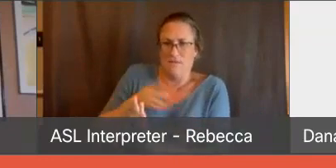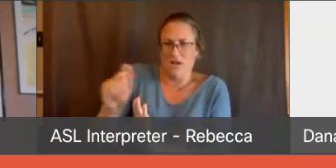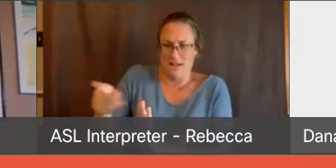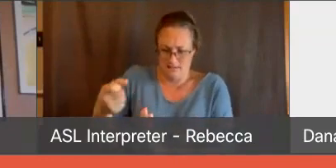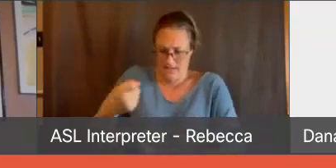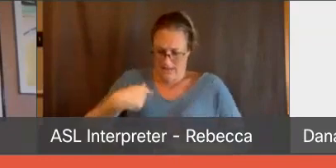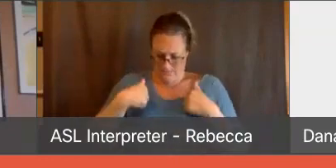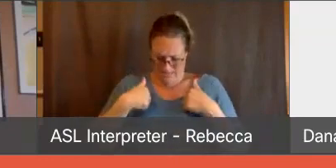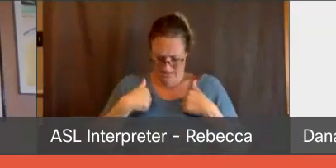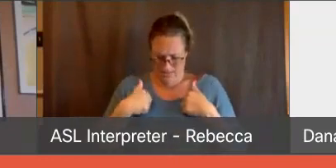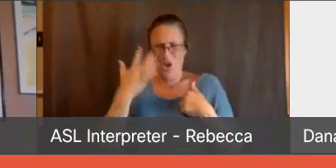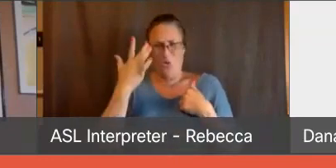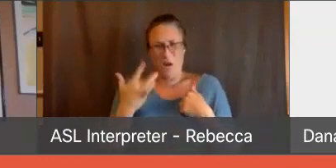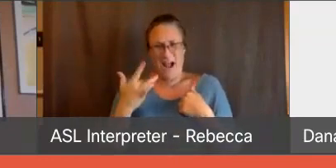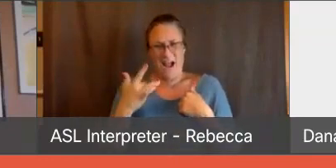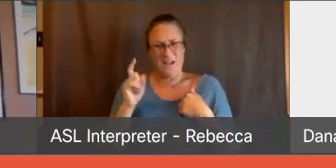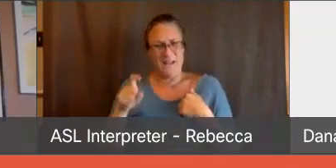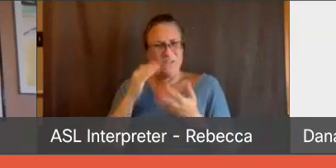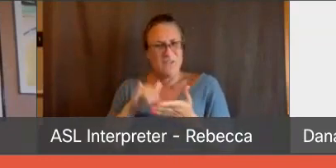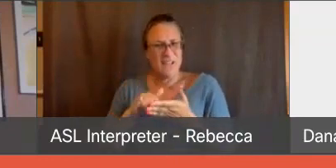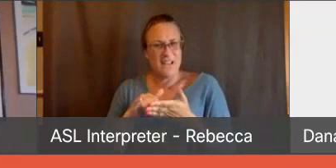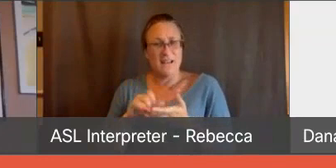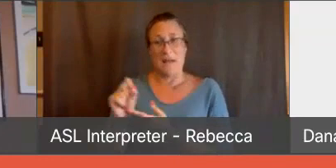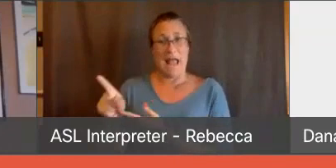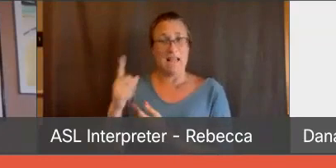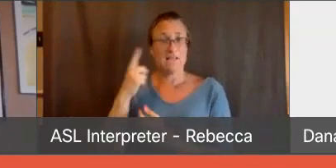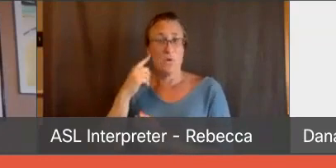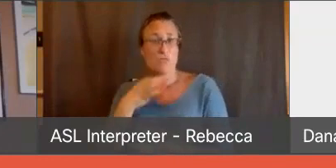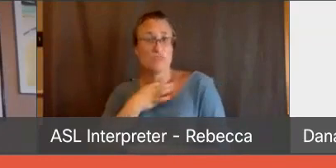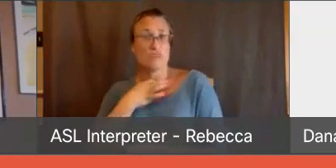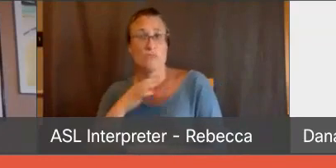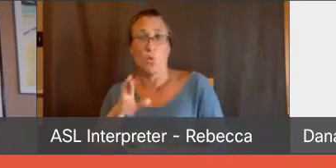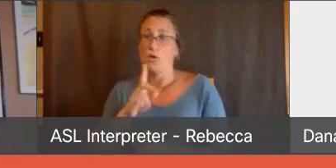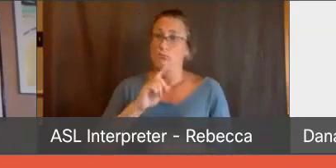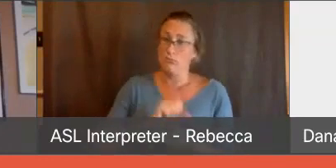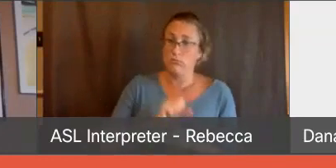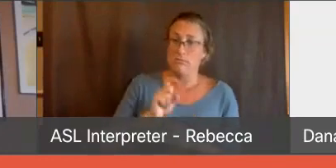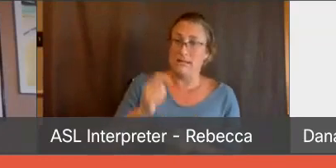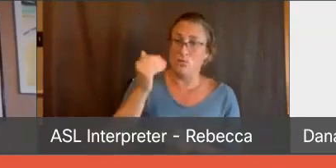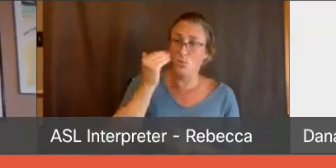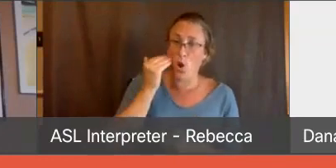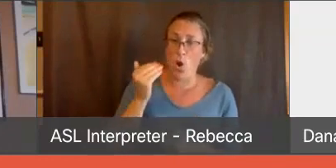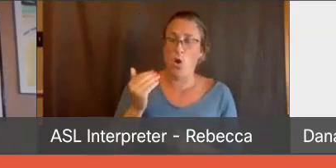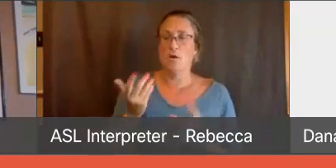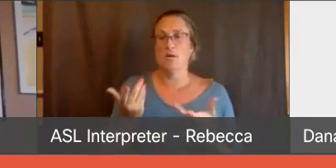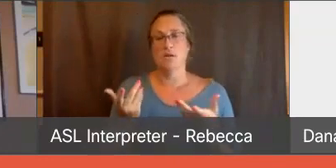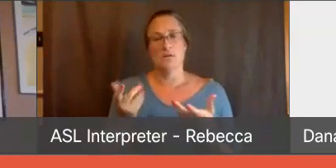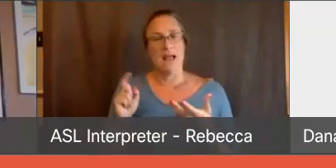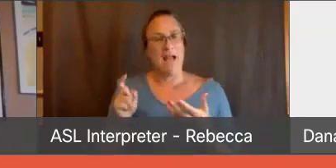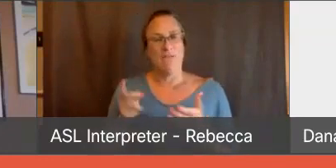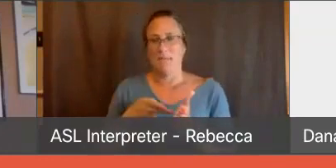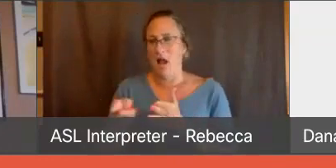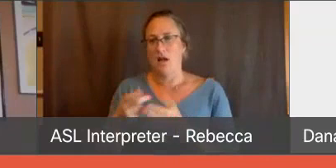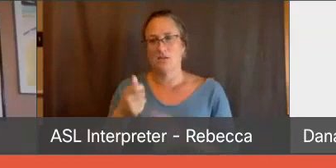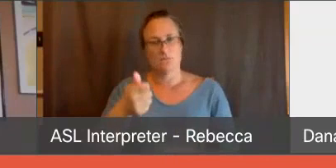need to know this for my work, or am I just asking this because? Or, you know, that sort of critical engagement